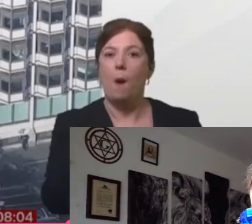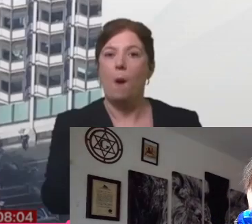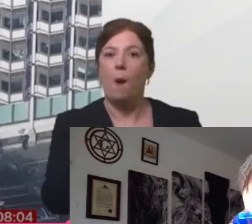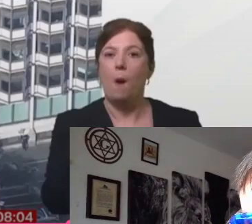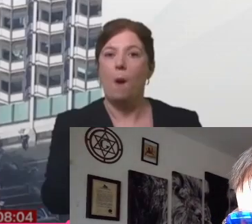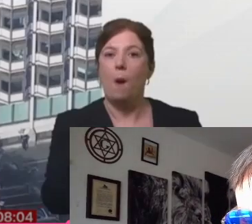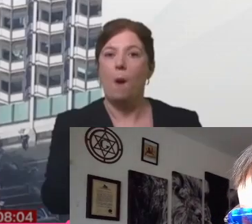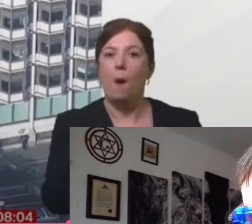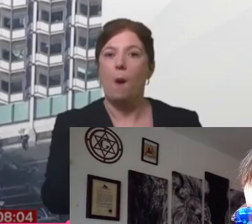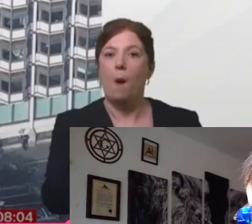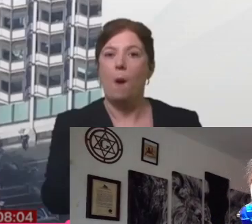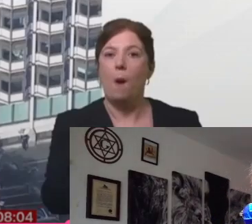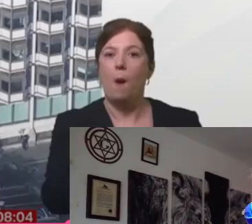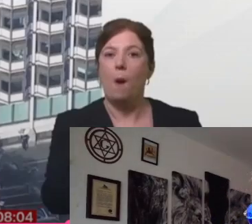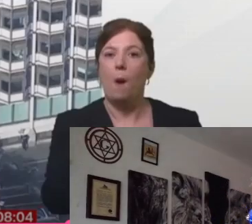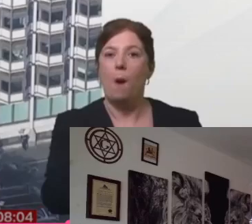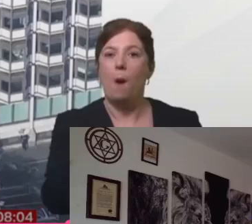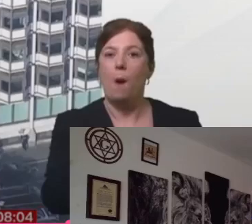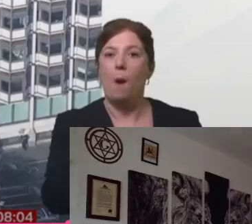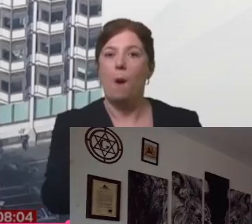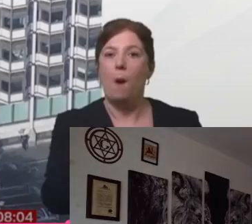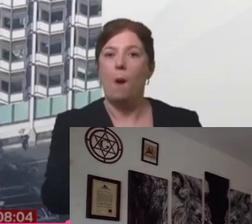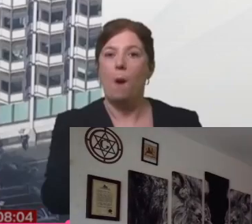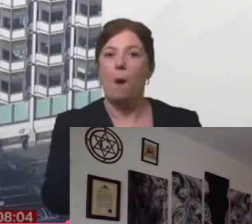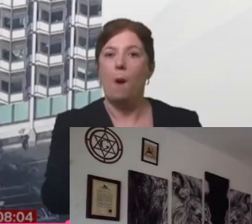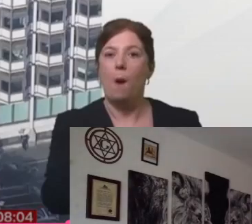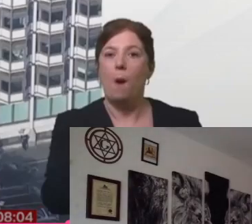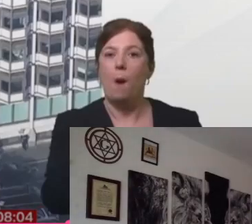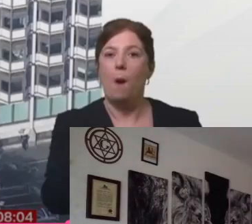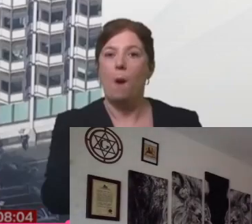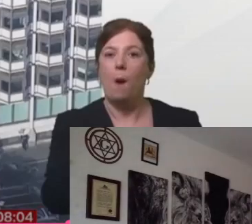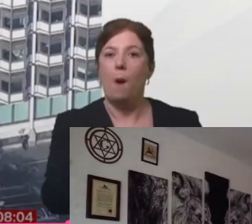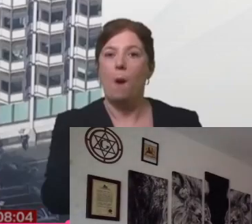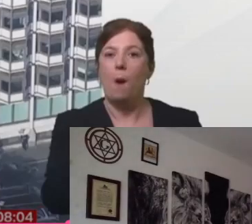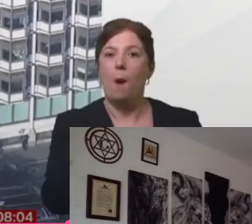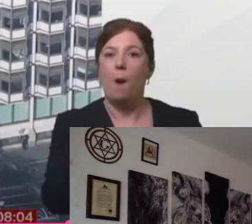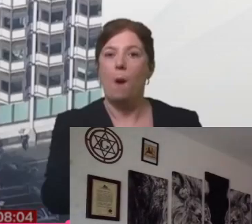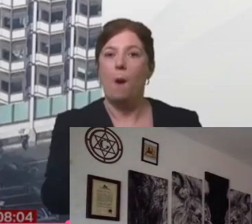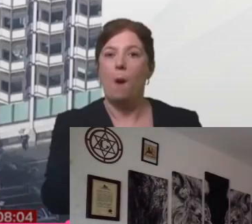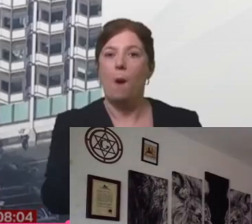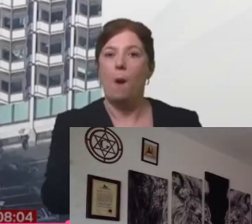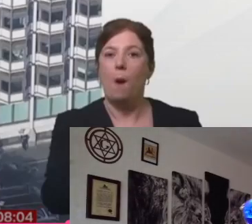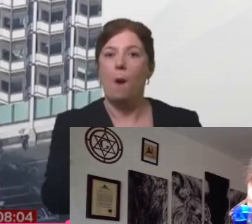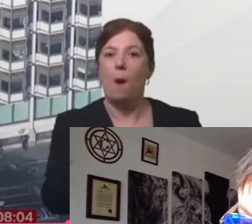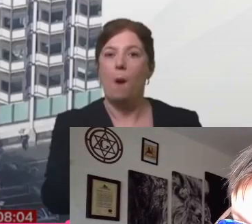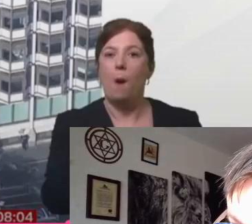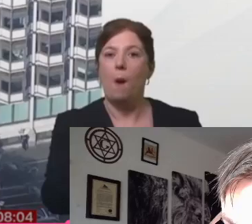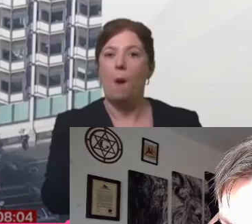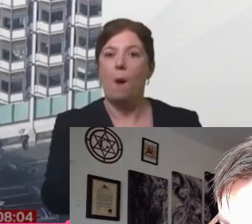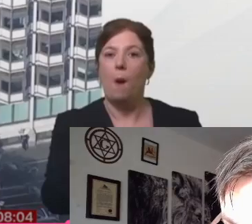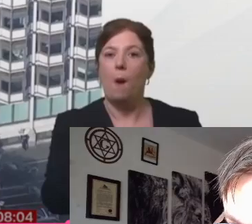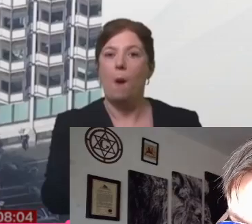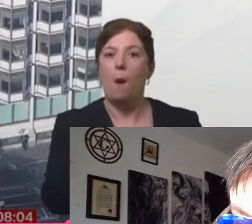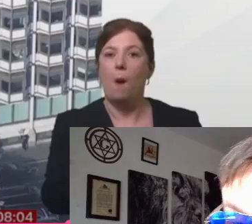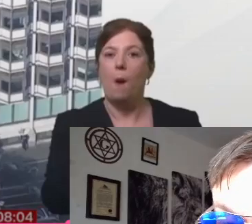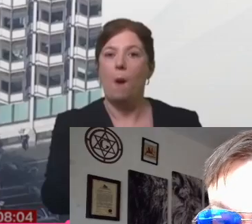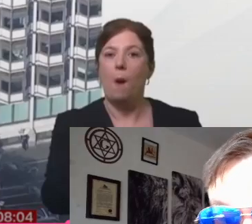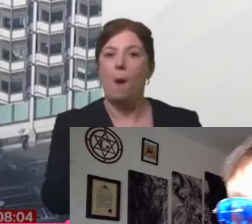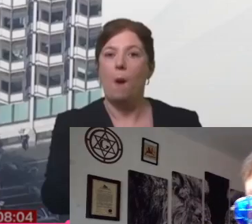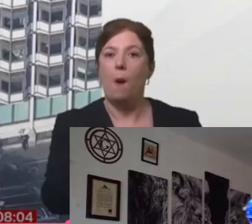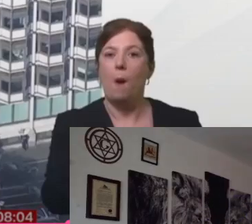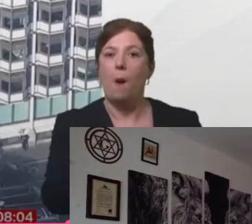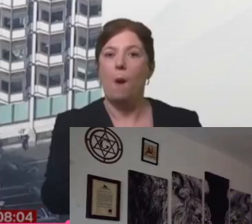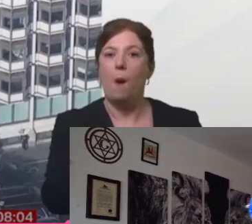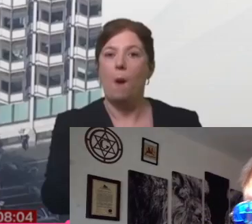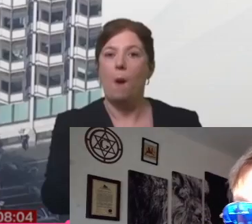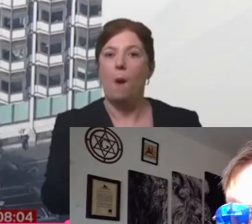Simon Jordan back to fucking Scarecrow land, back to the 90s, we'll get fucking Doc and Marty in on this, man, and we'll send him back to the 90s where he'll